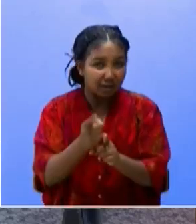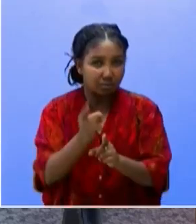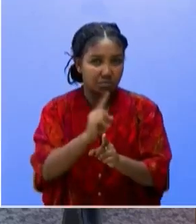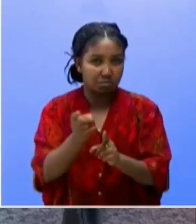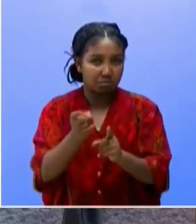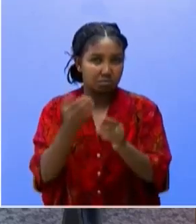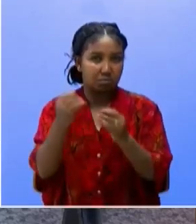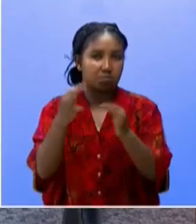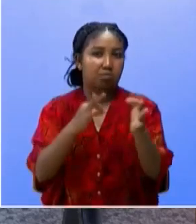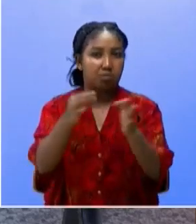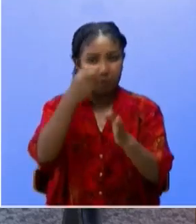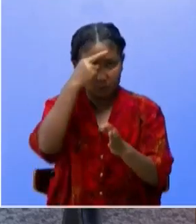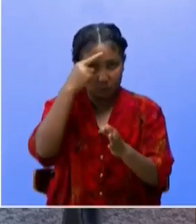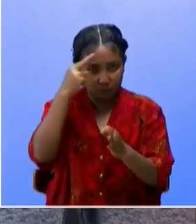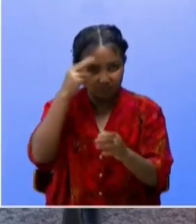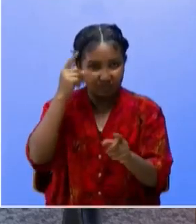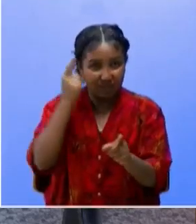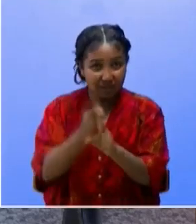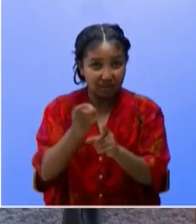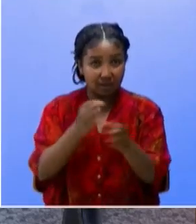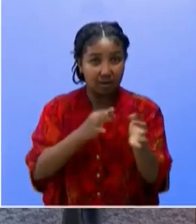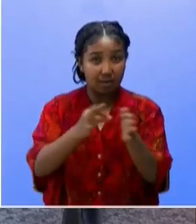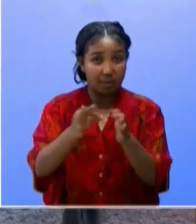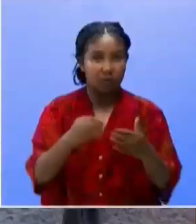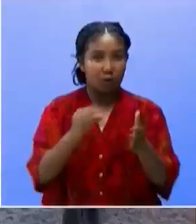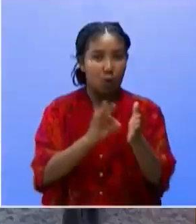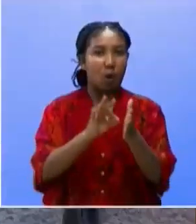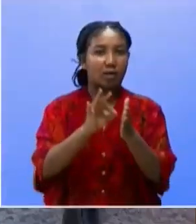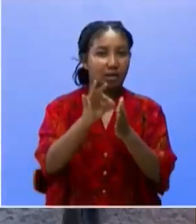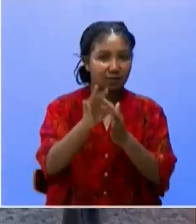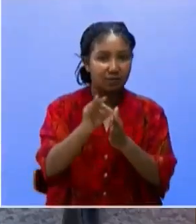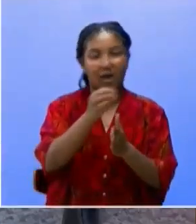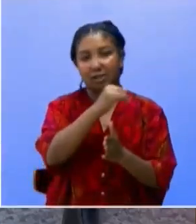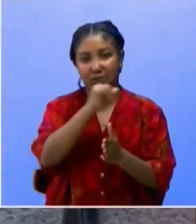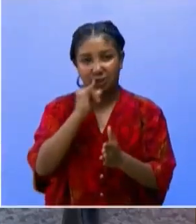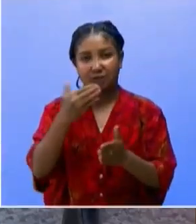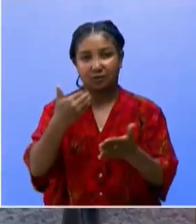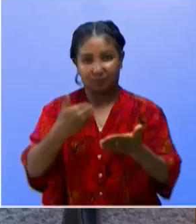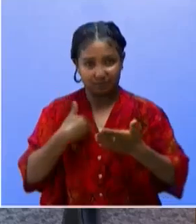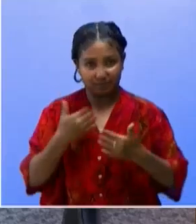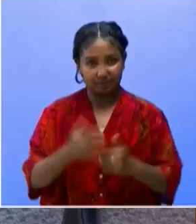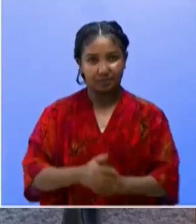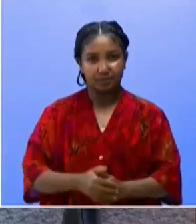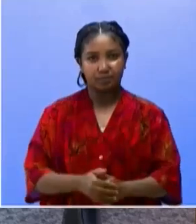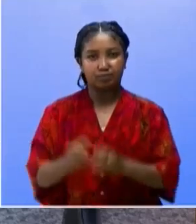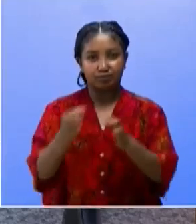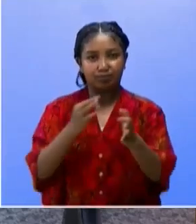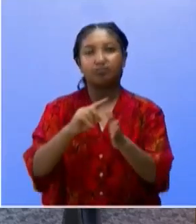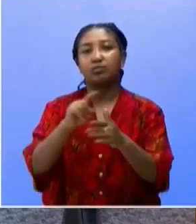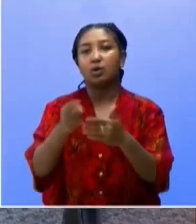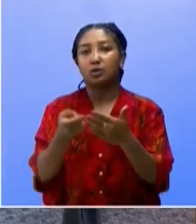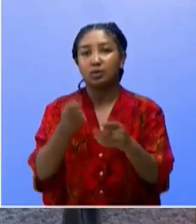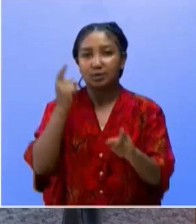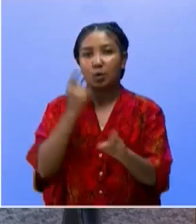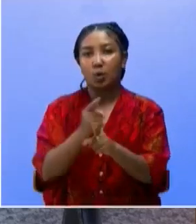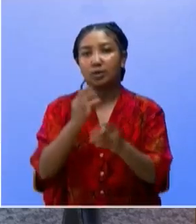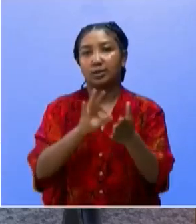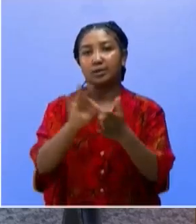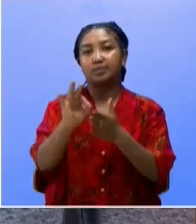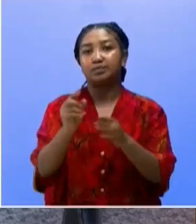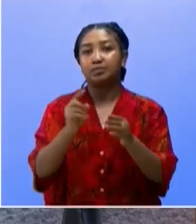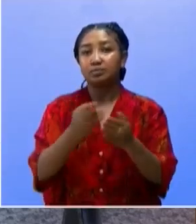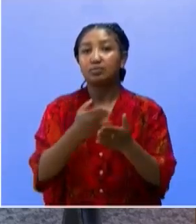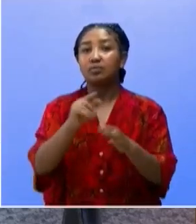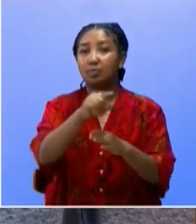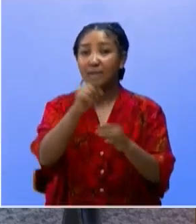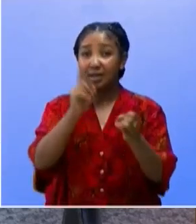number. Because for the exact number, we also have what? Quantitative adjectives to tell you about the quantity. By the